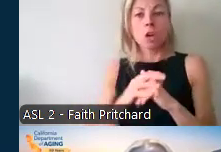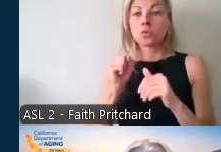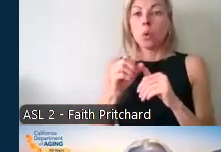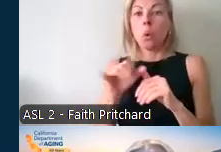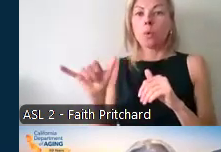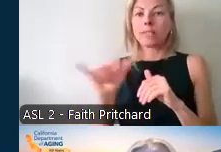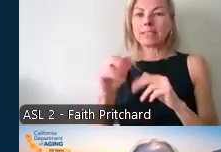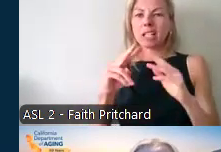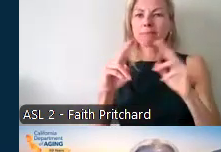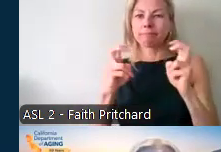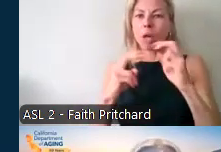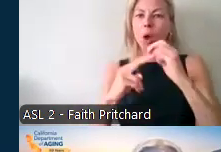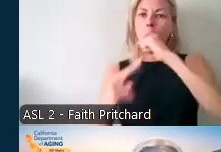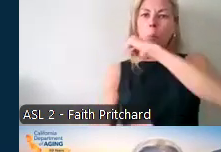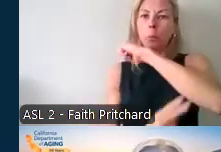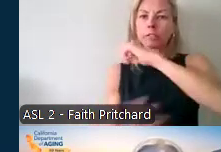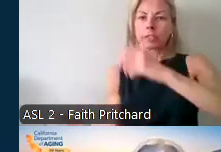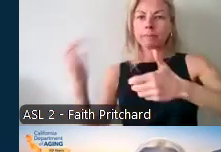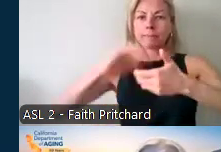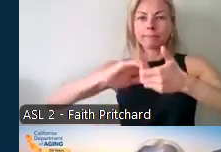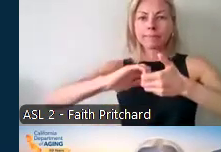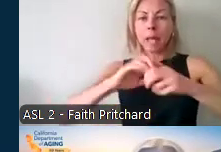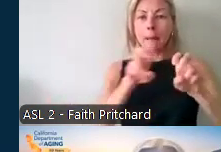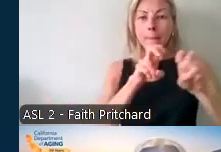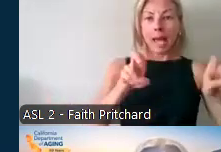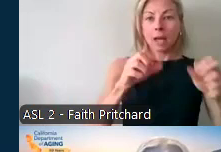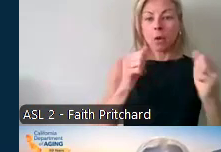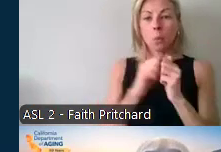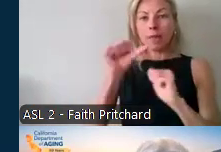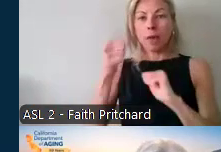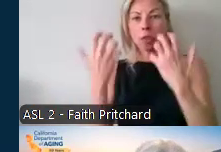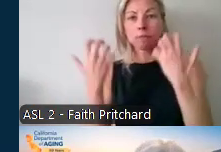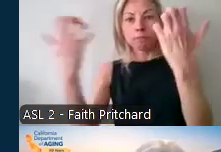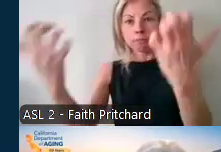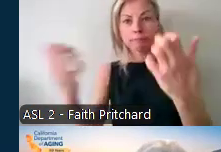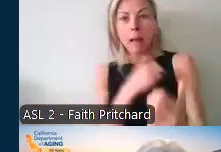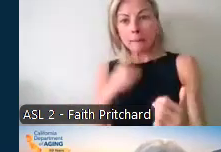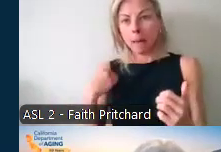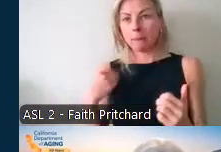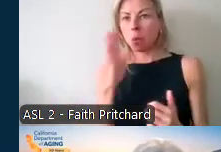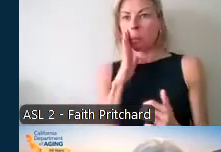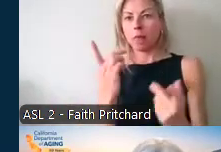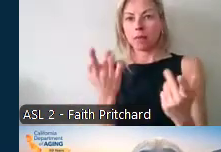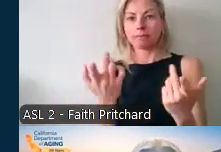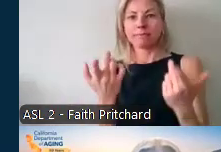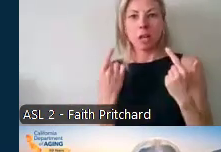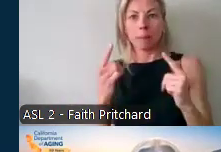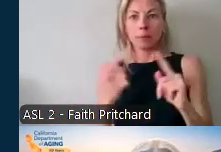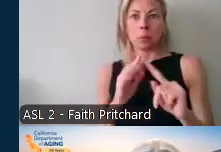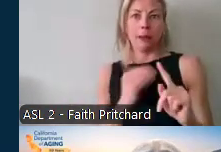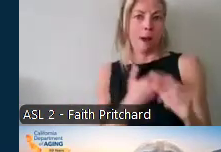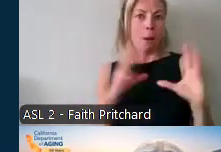bridging the panel with also the other attendees that will be at the meeting.